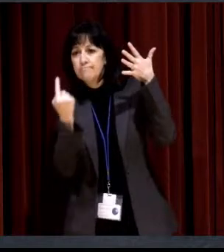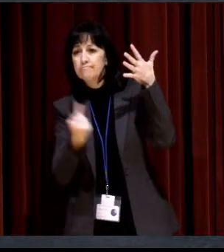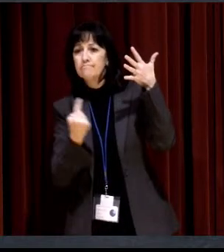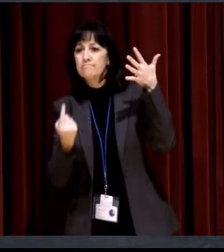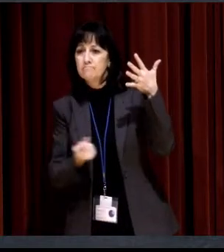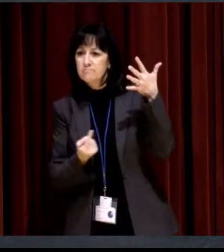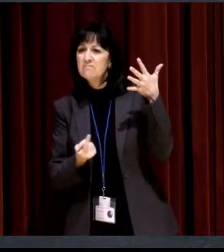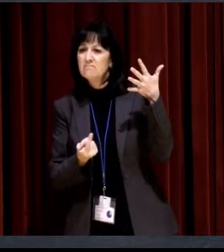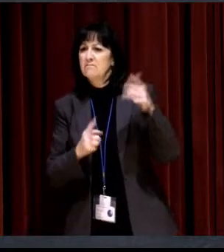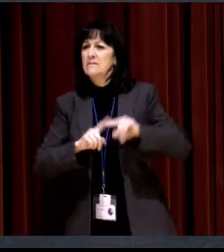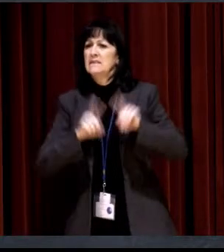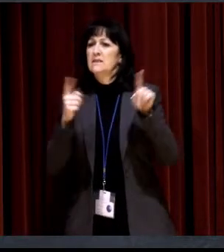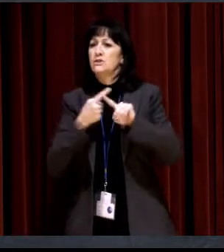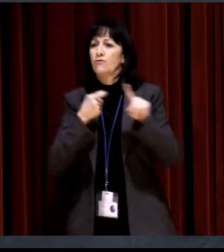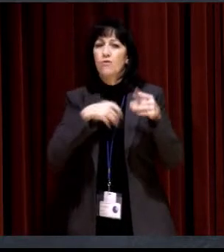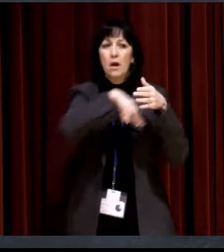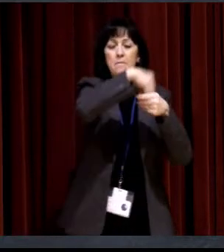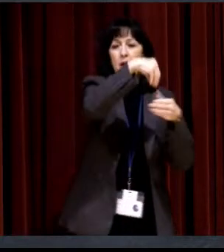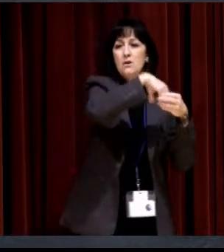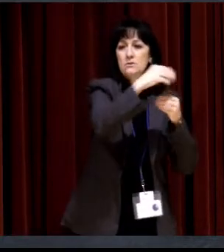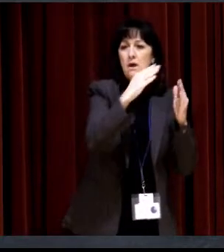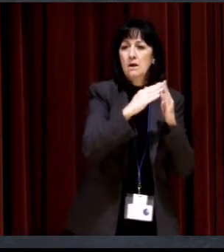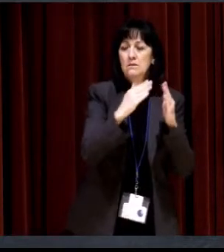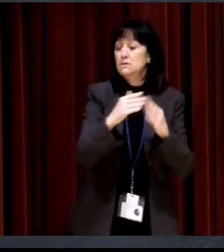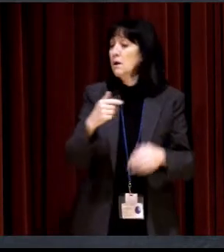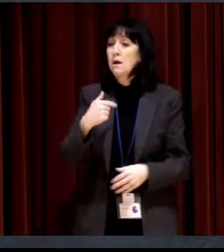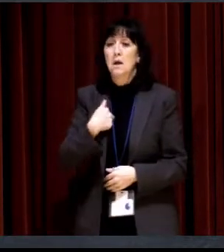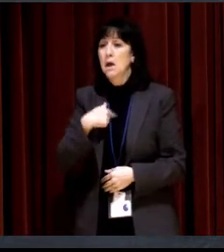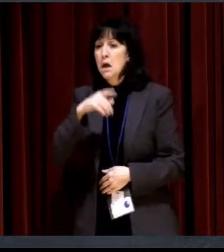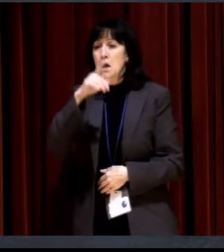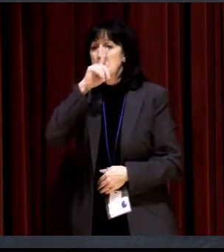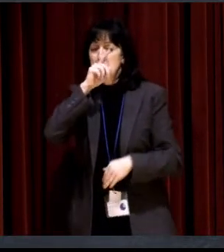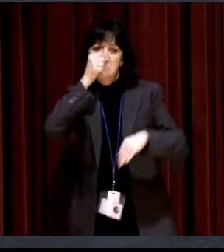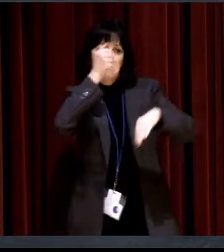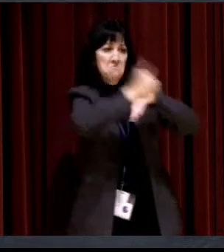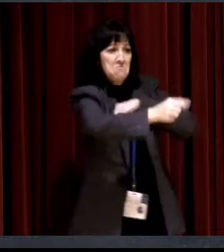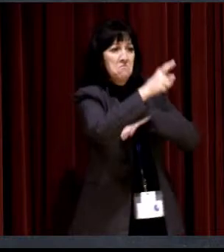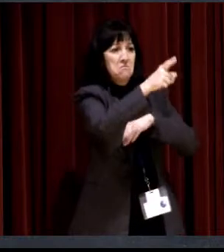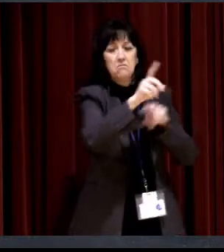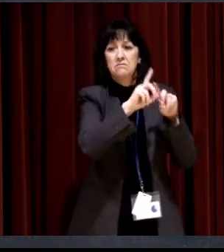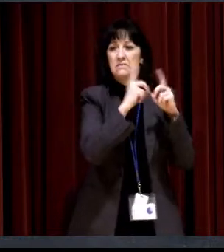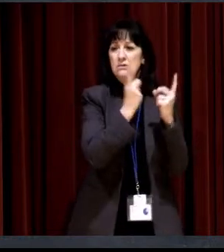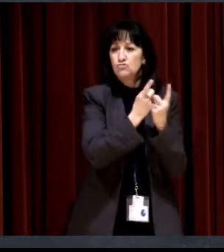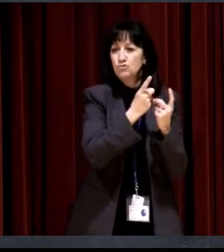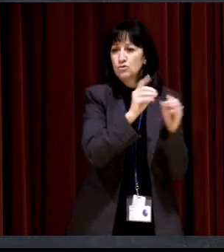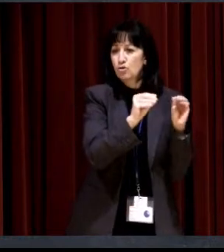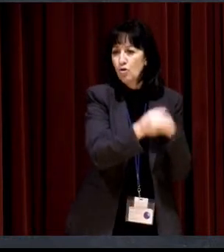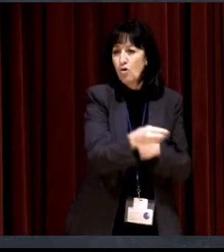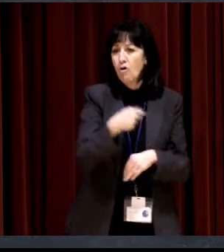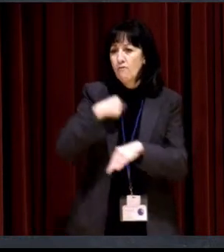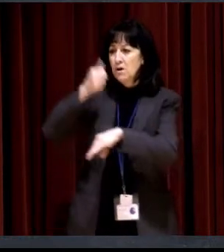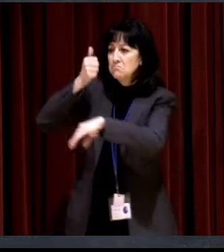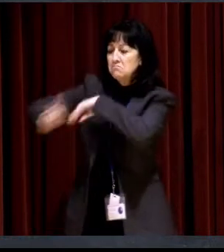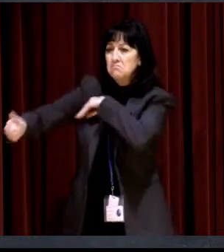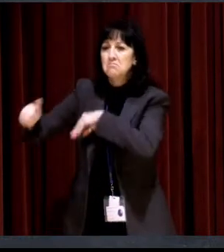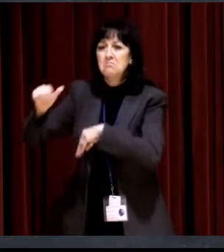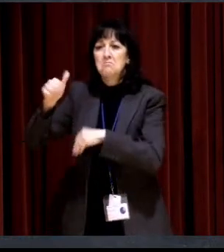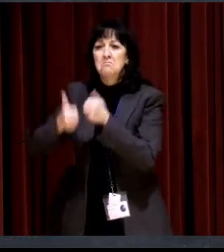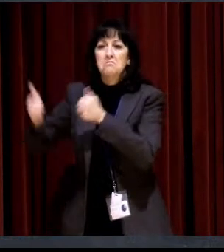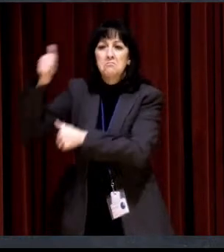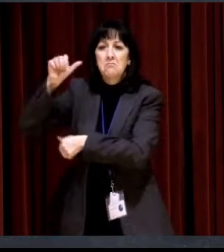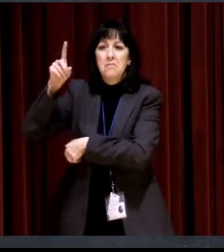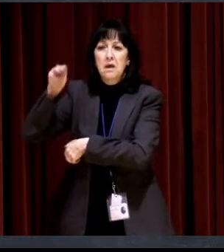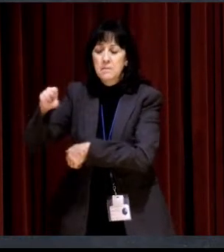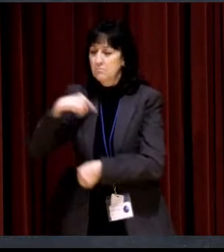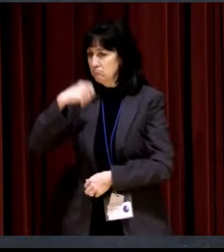And I don't think that necessarily I'm not pointing fingers at district office, I'm not pointing fingers at admin or whatever. I know that we're a CSI school, I know